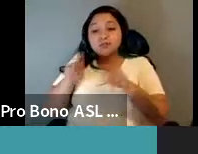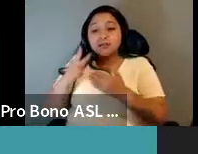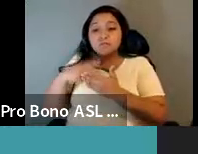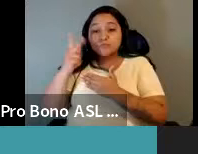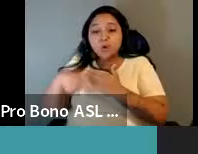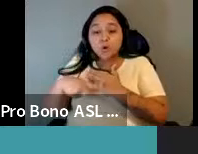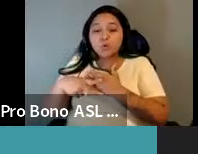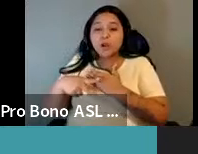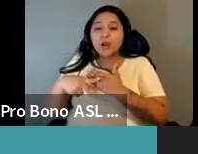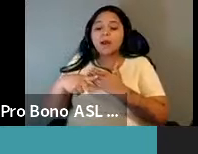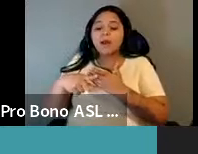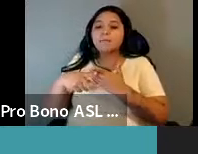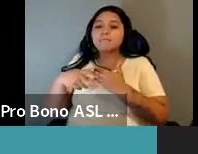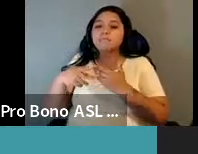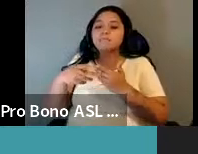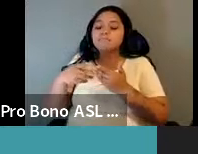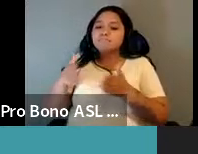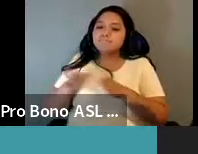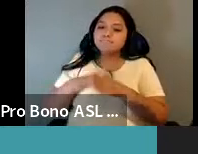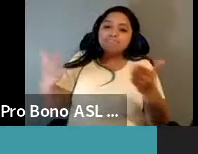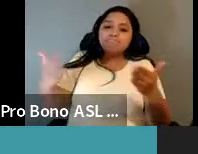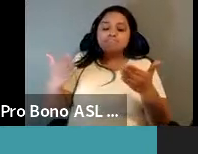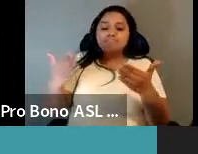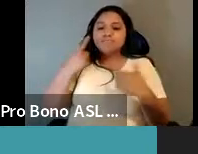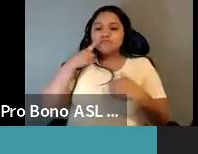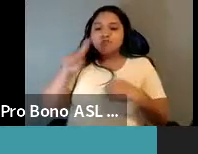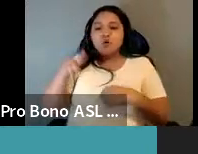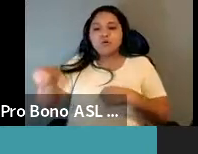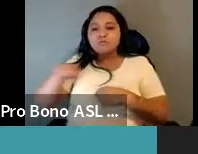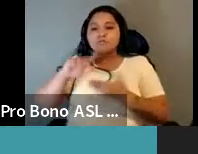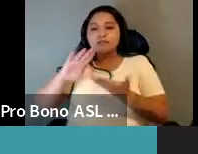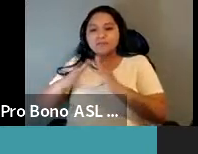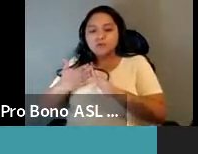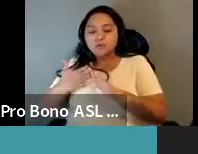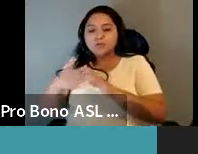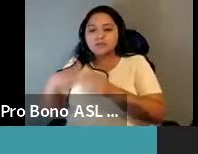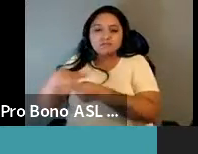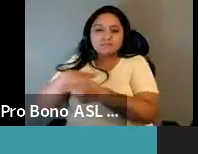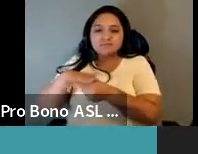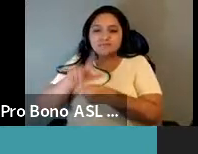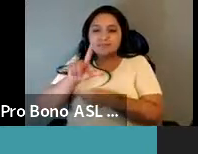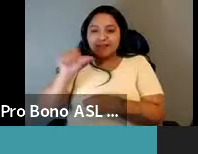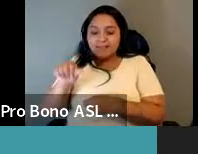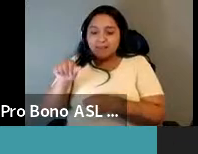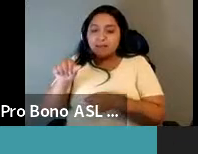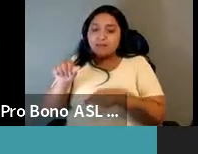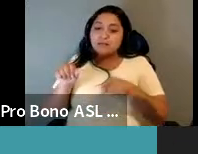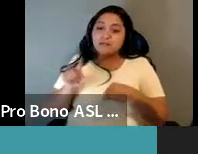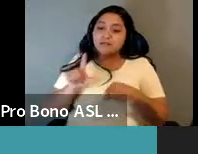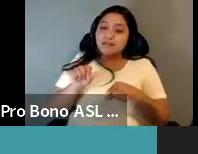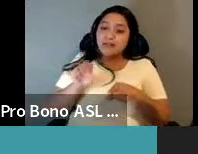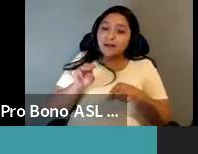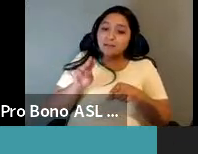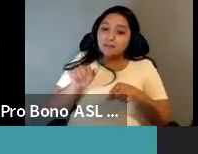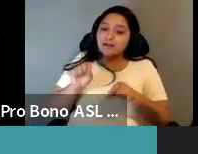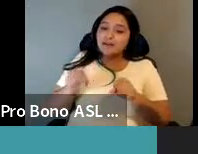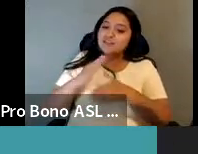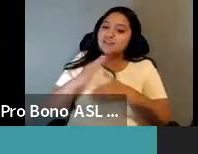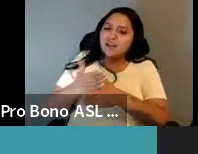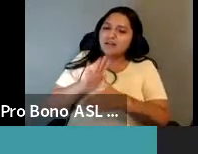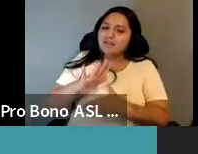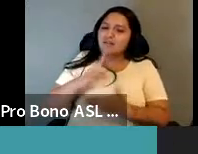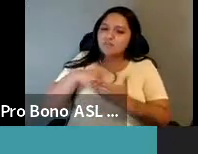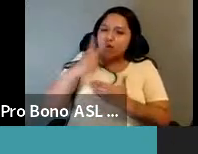to communities around LA County, enabling LACMA to share the benefits of its assets and programs